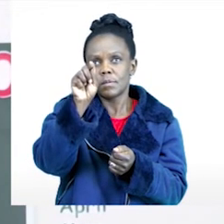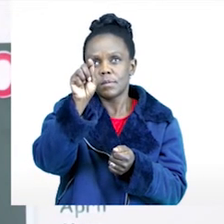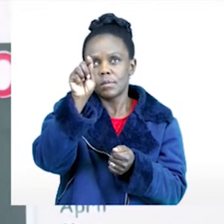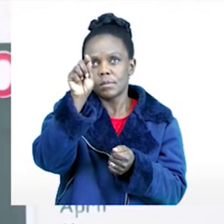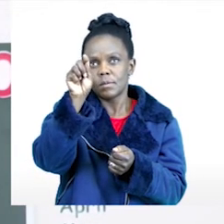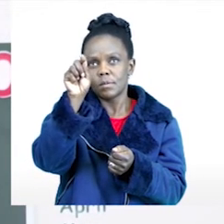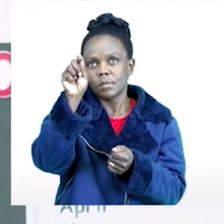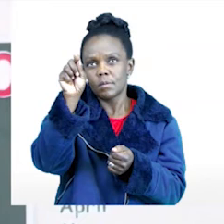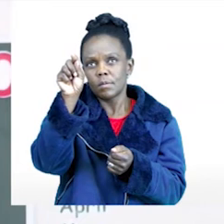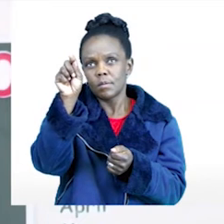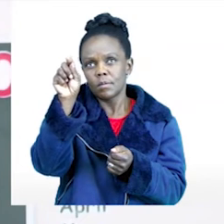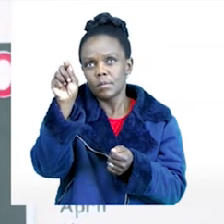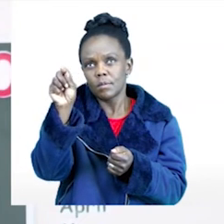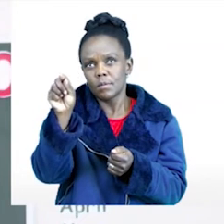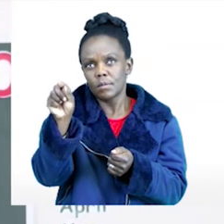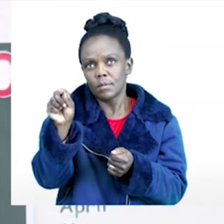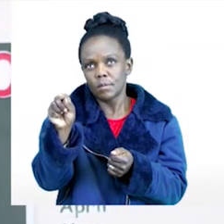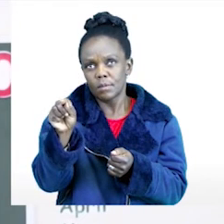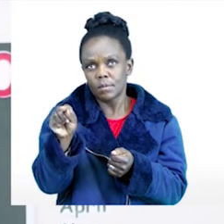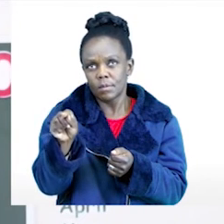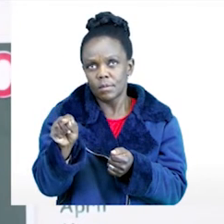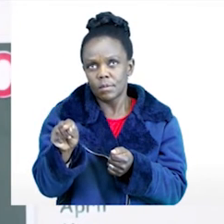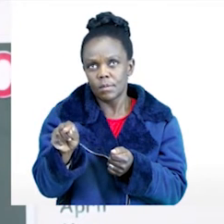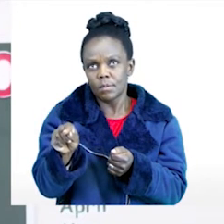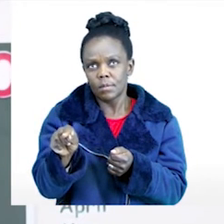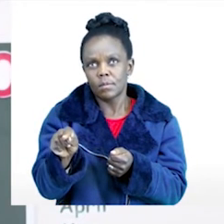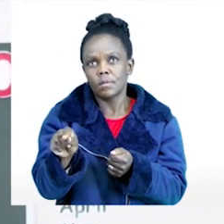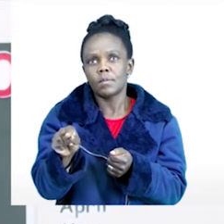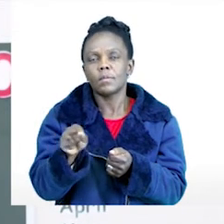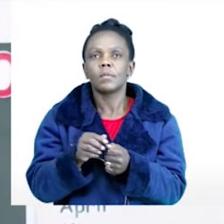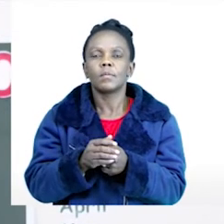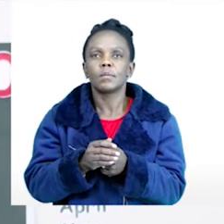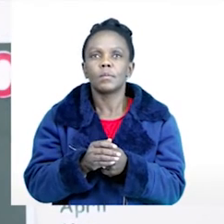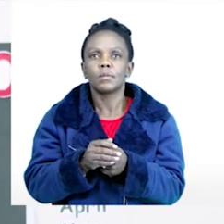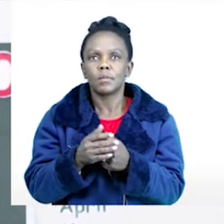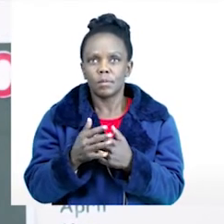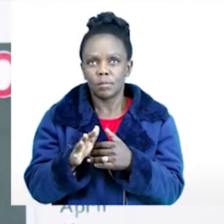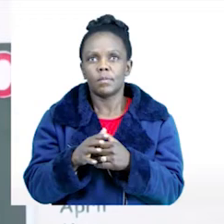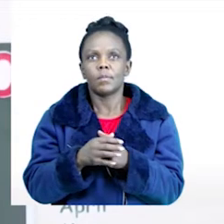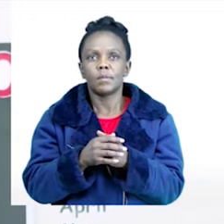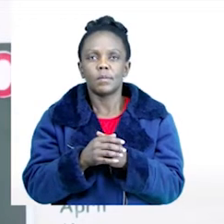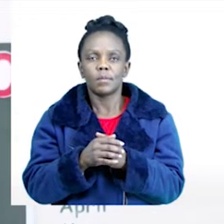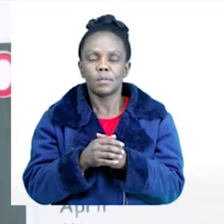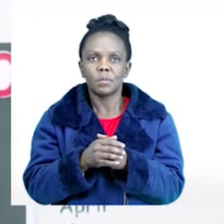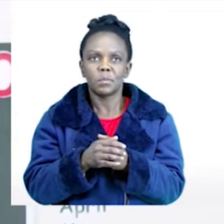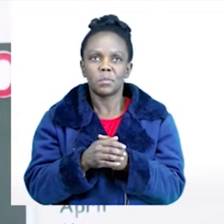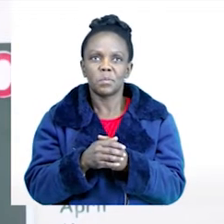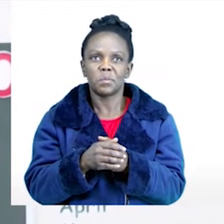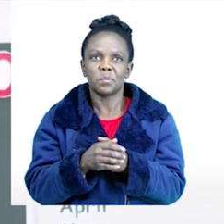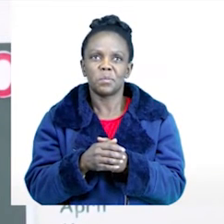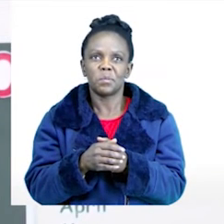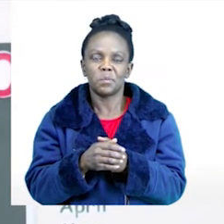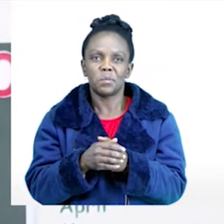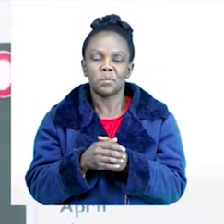back up, very good, and down. And I have finished my